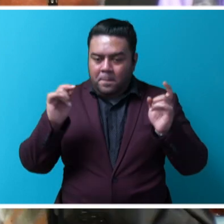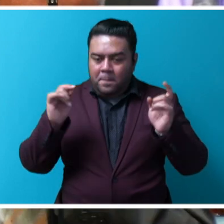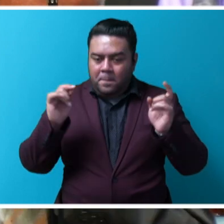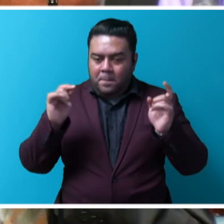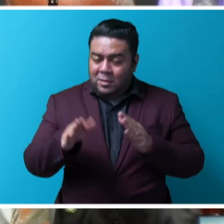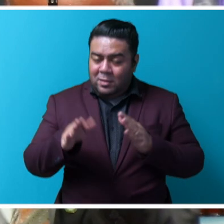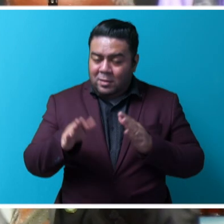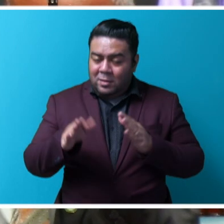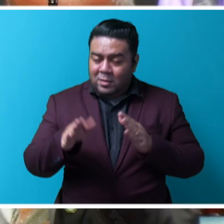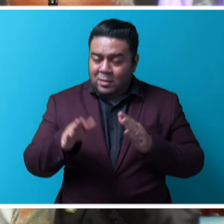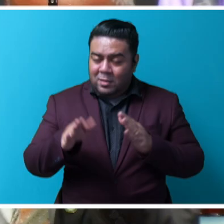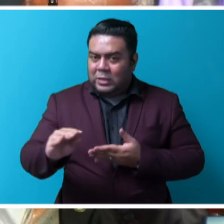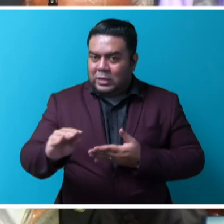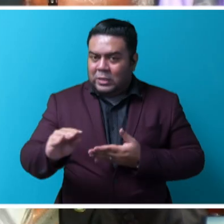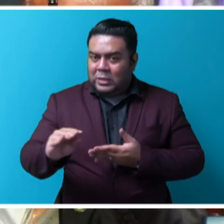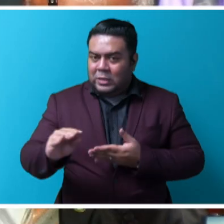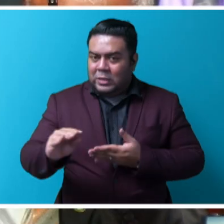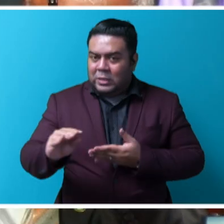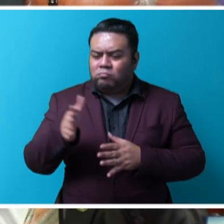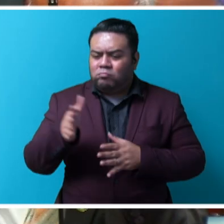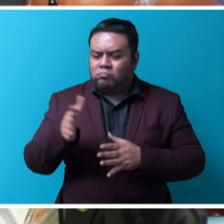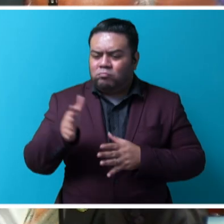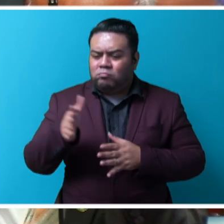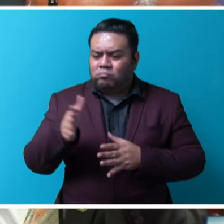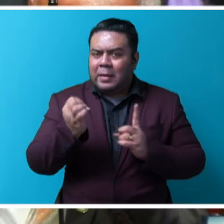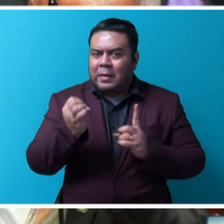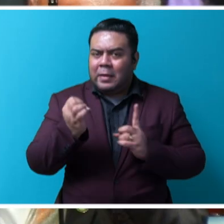Speaker, sir, it supports Fiji's implementation of the 13